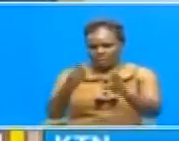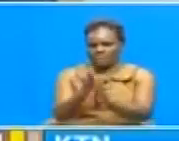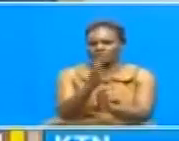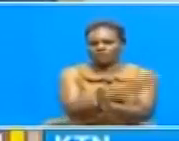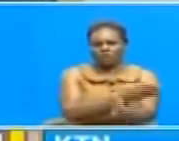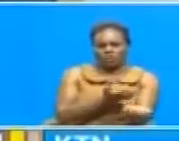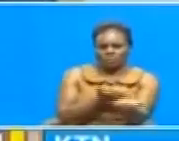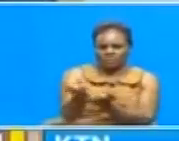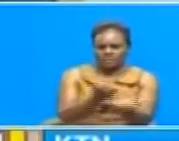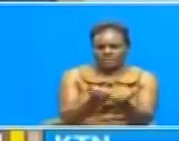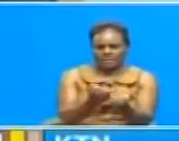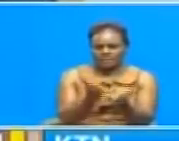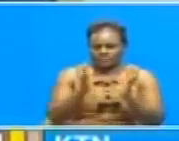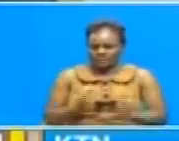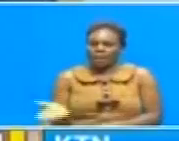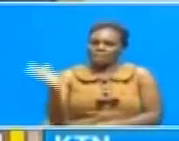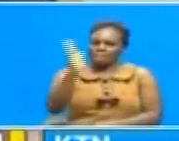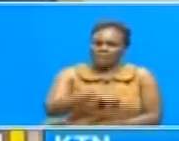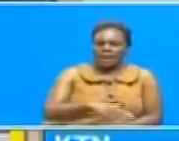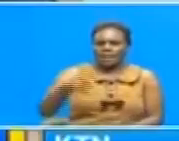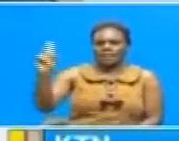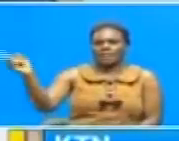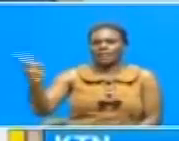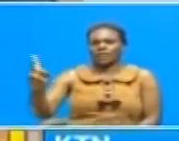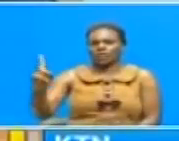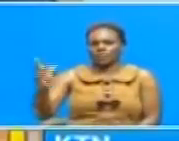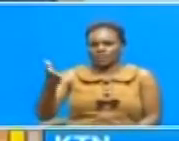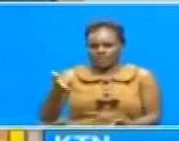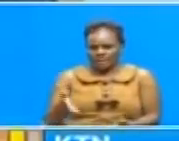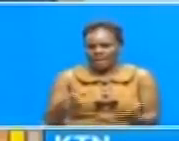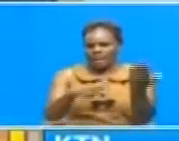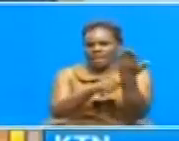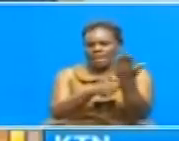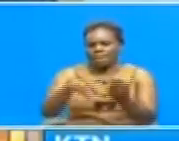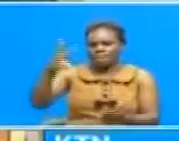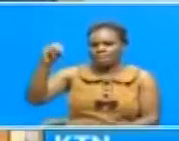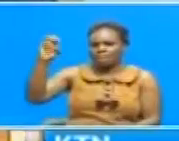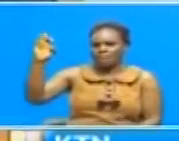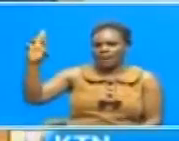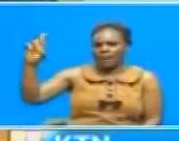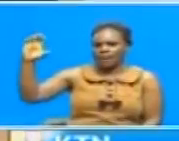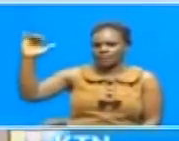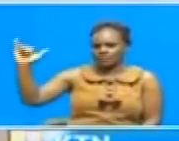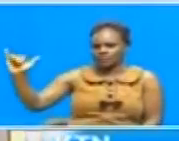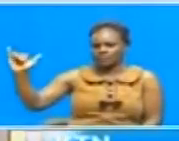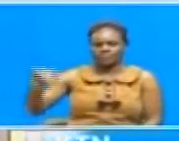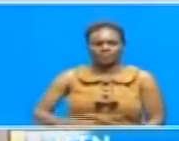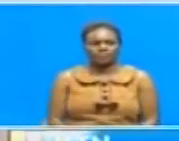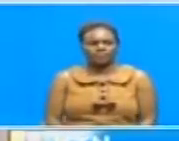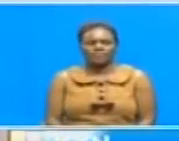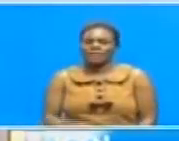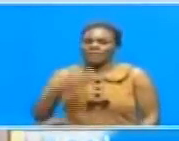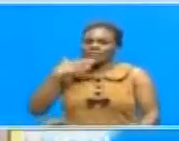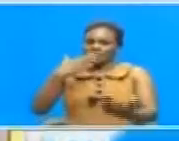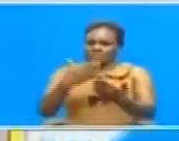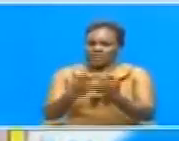sold to the consumer. Back to you in Nairobi. From here in Eldoret, my name is Masi Kandie. Thank